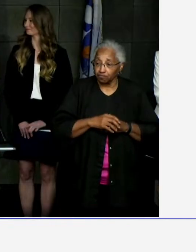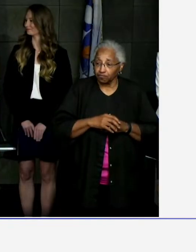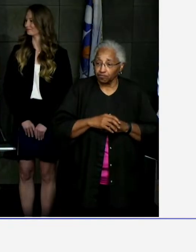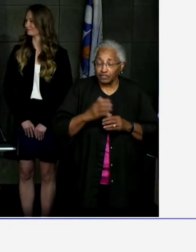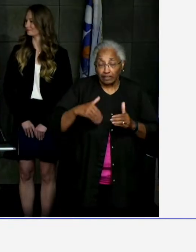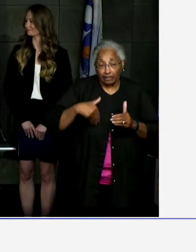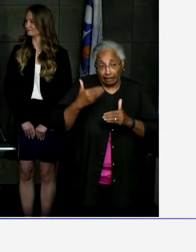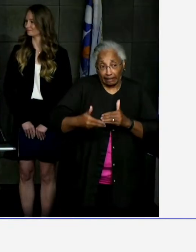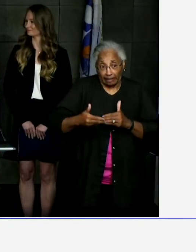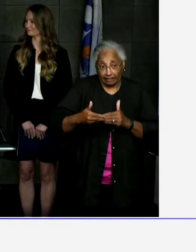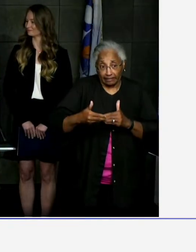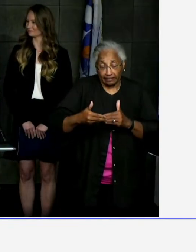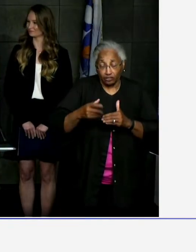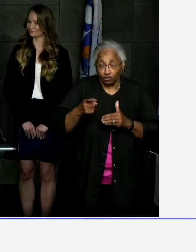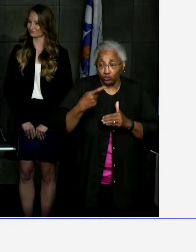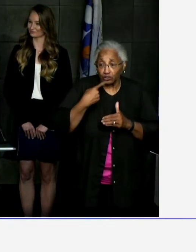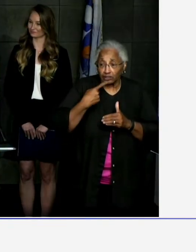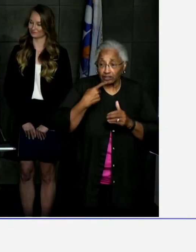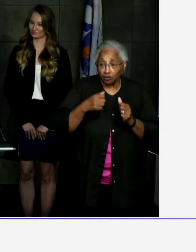What's the next step?